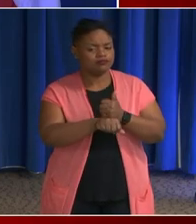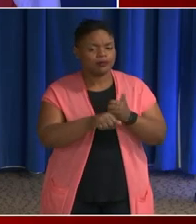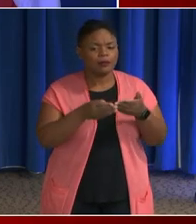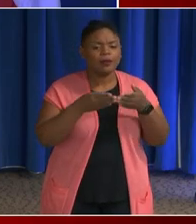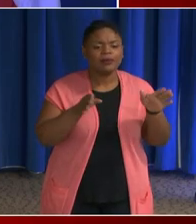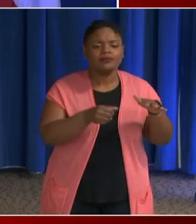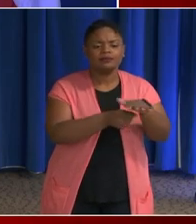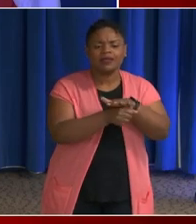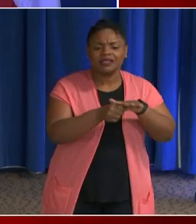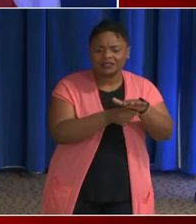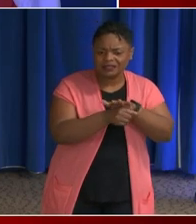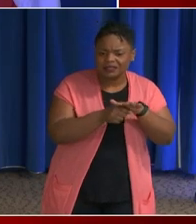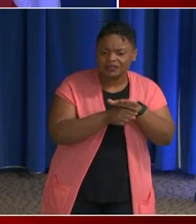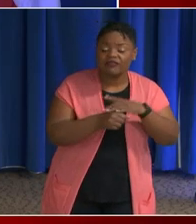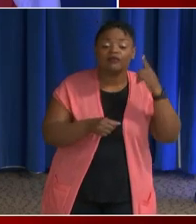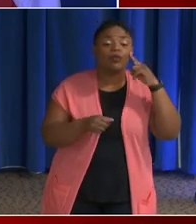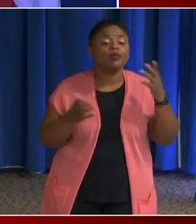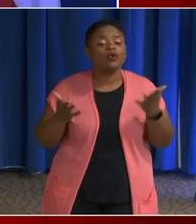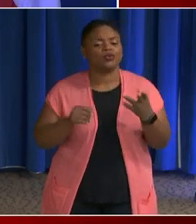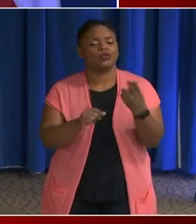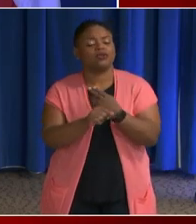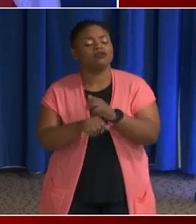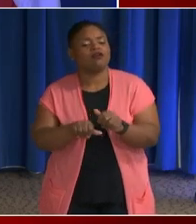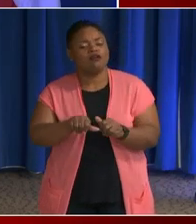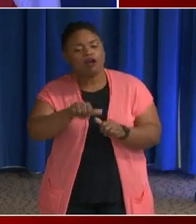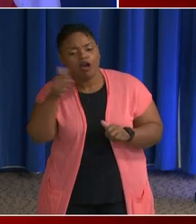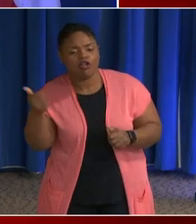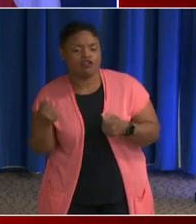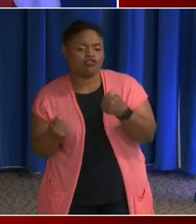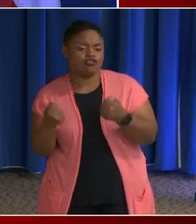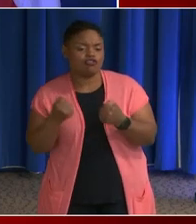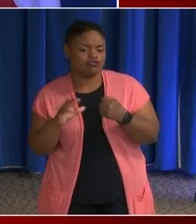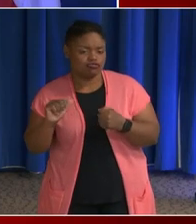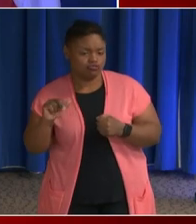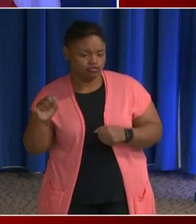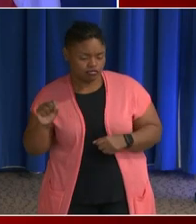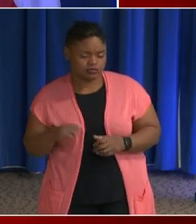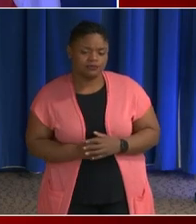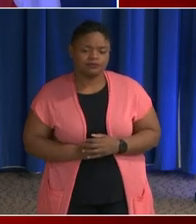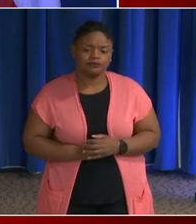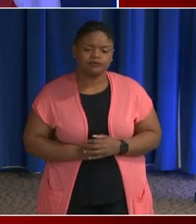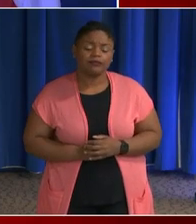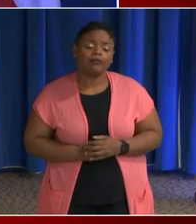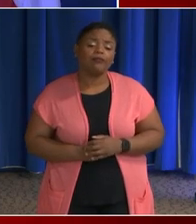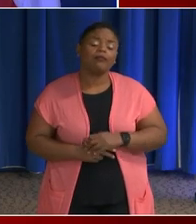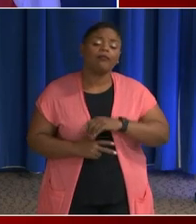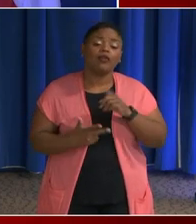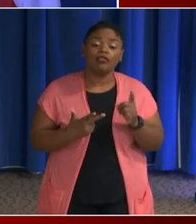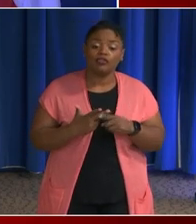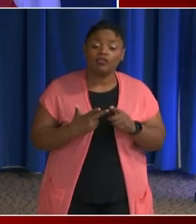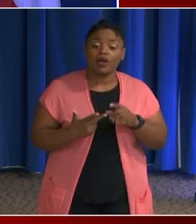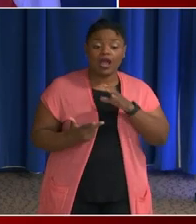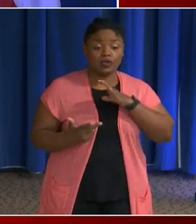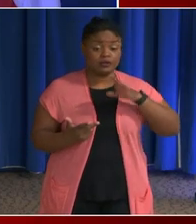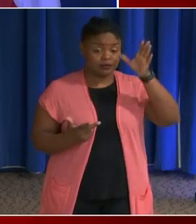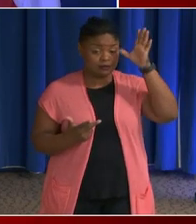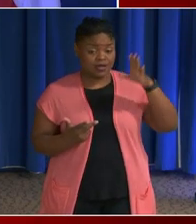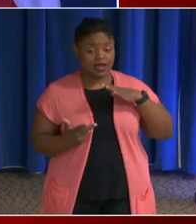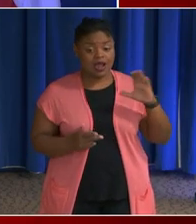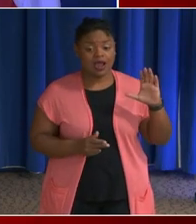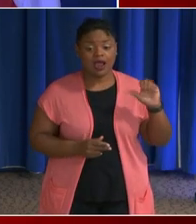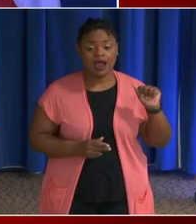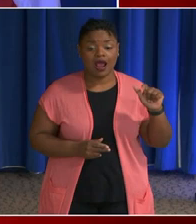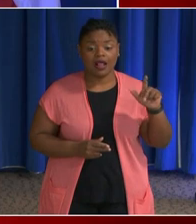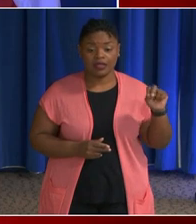non-vehicular uses. And then the final emergency was noticed by Councilmember Charles Allen, and it is called the